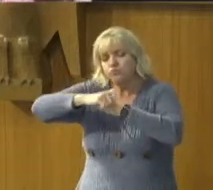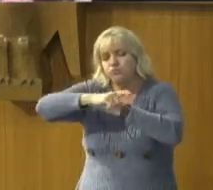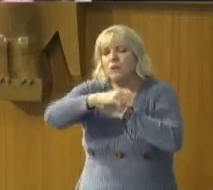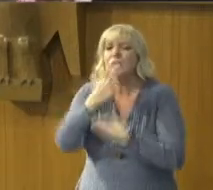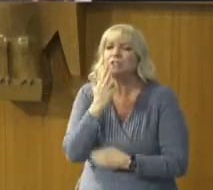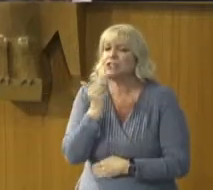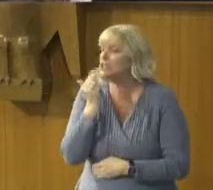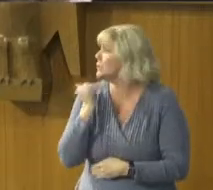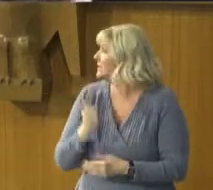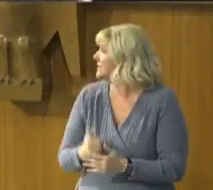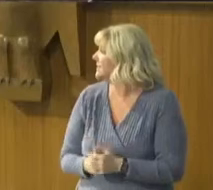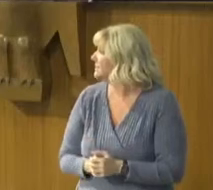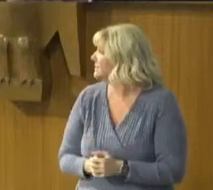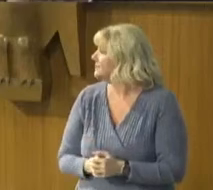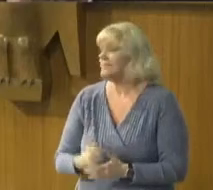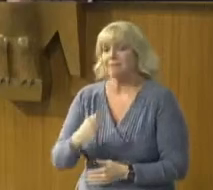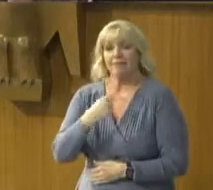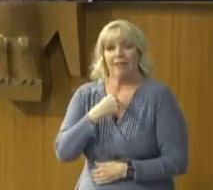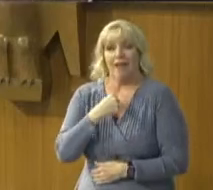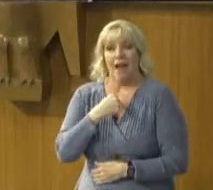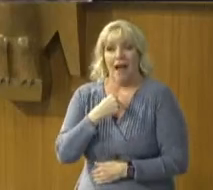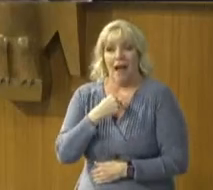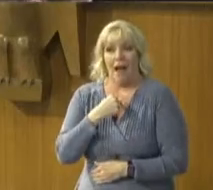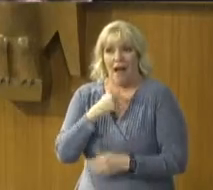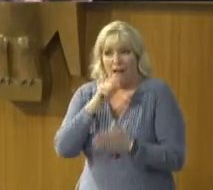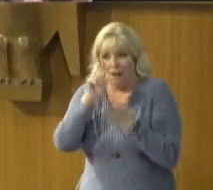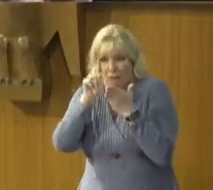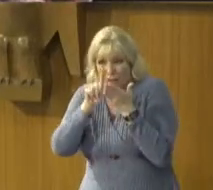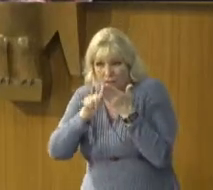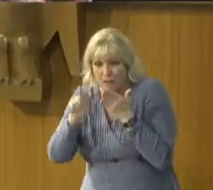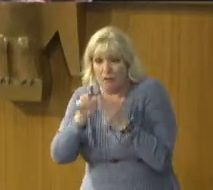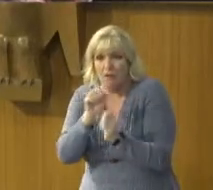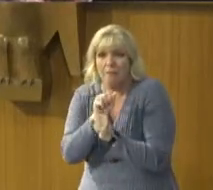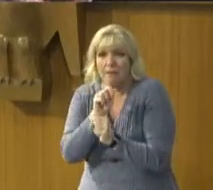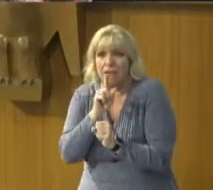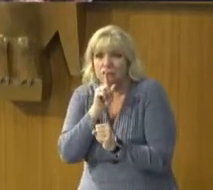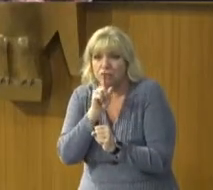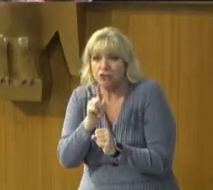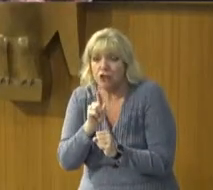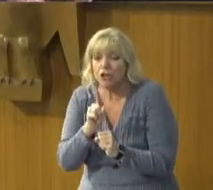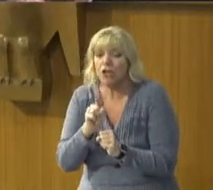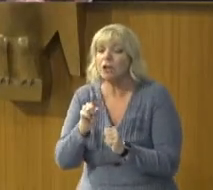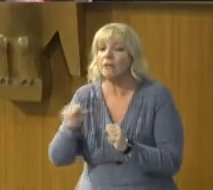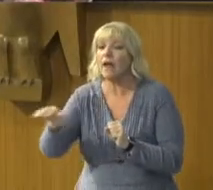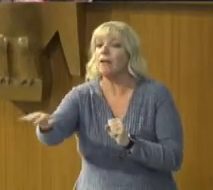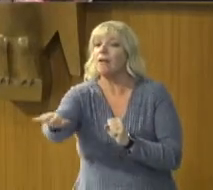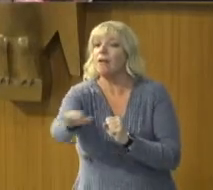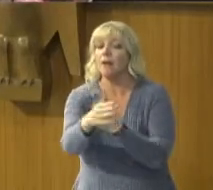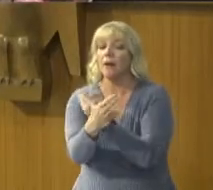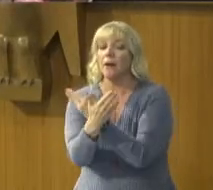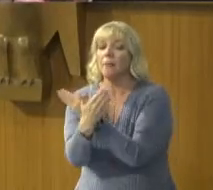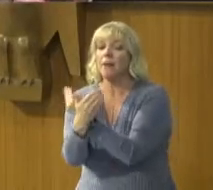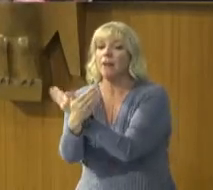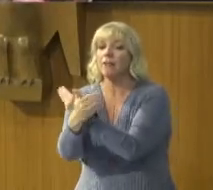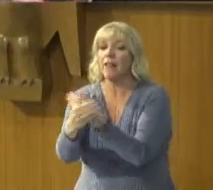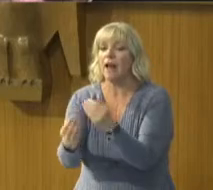cute. And I made sure that he got out to this little butterfly garden that's sort of